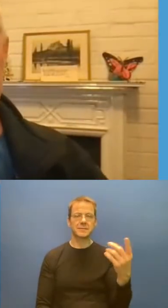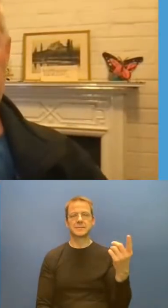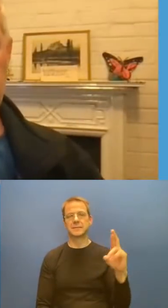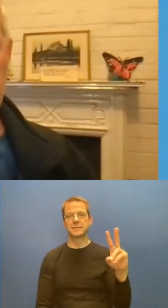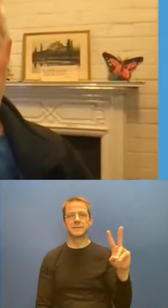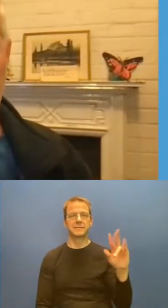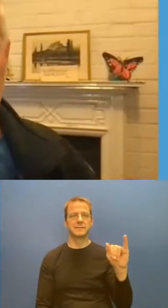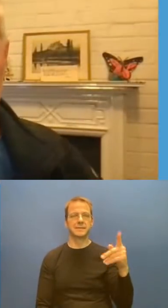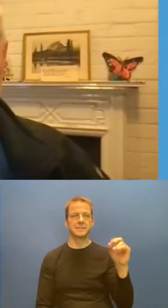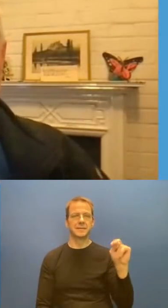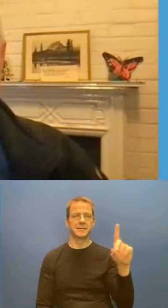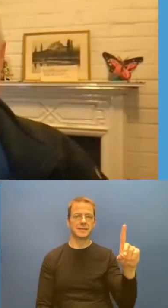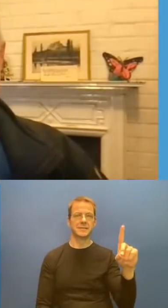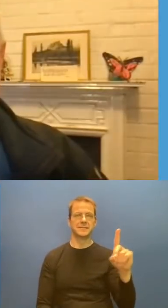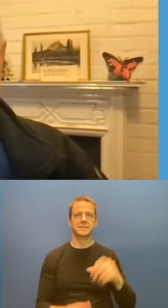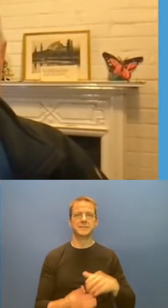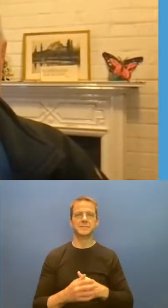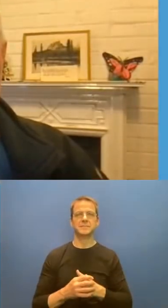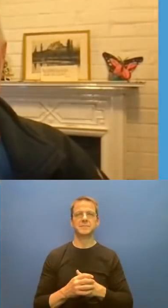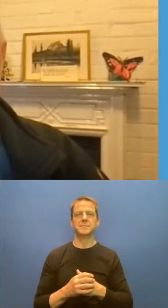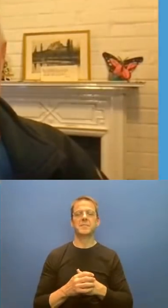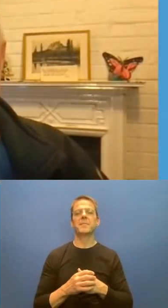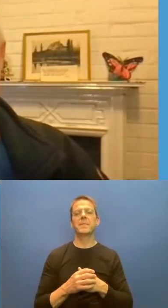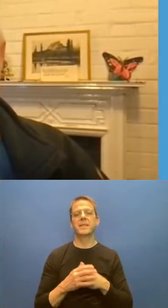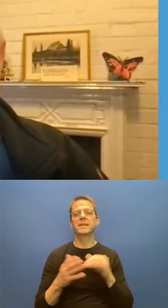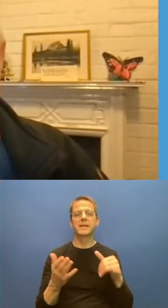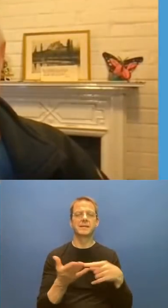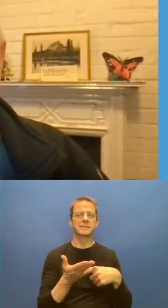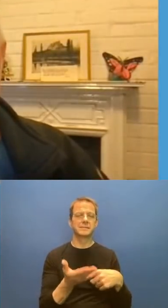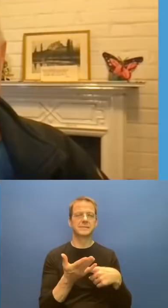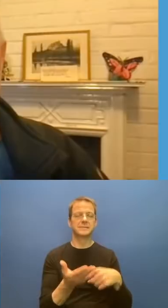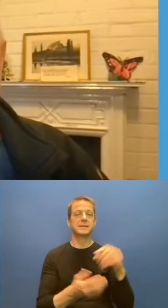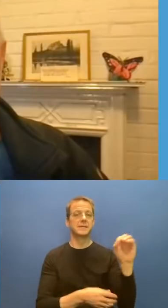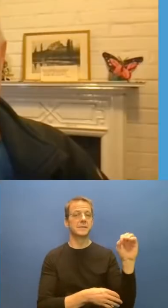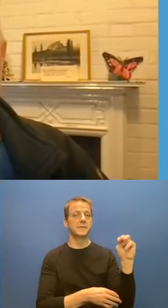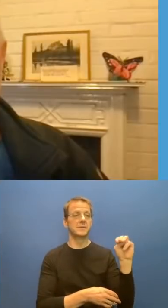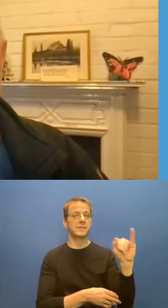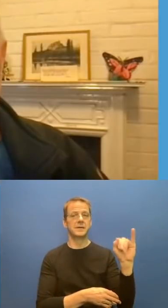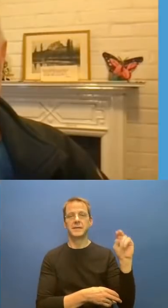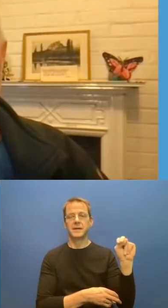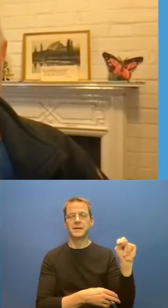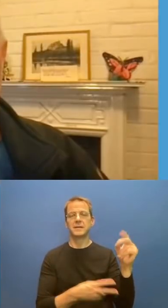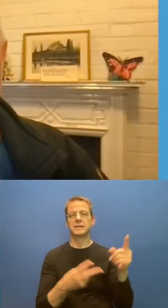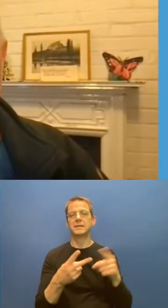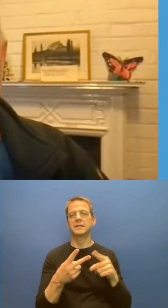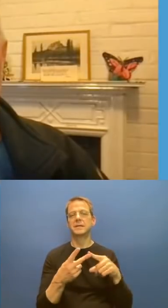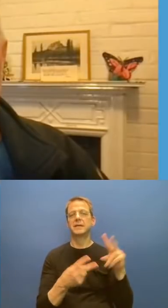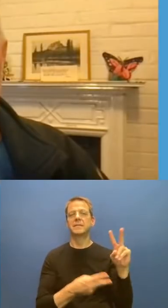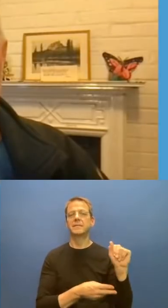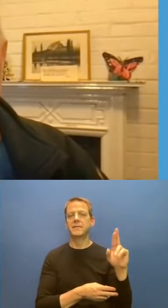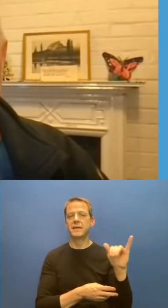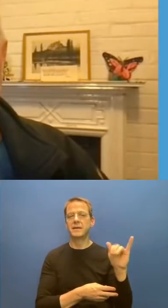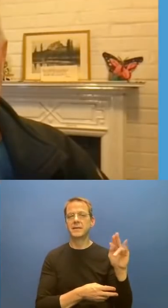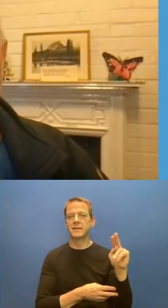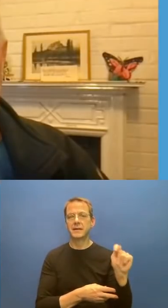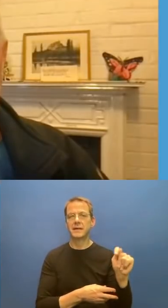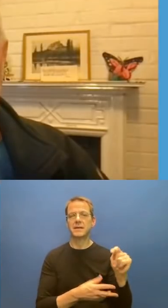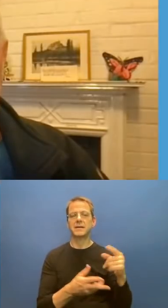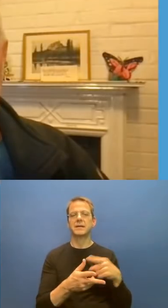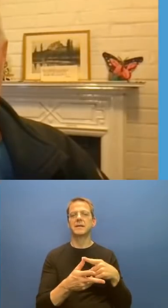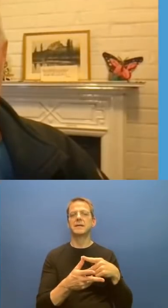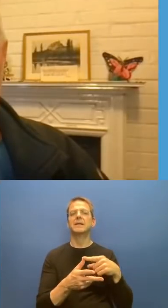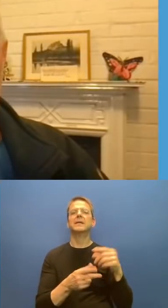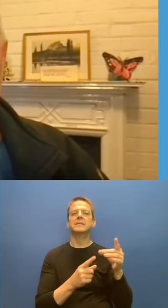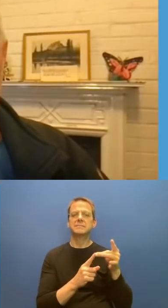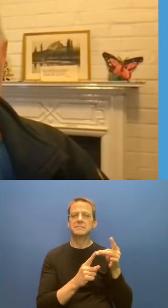transmissibility, I would love to bring the rest of our panelists onto the screen so they can introduce themselves. So everybody watching at home and any media present will have the opportunity